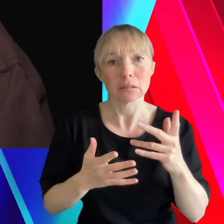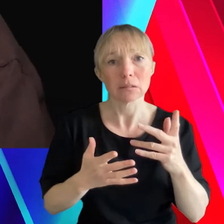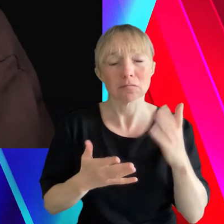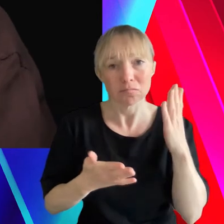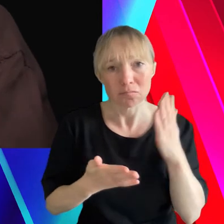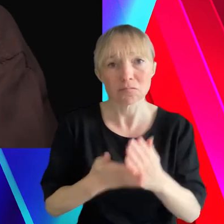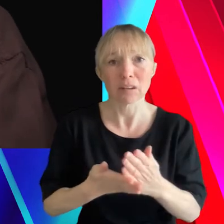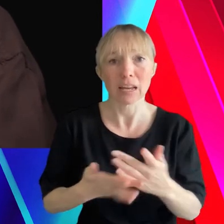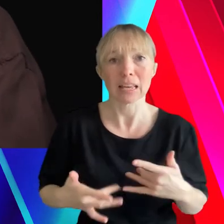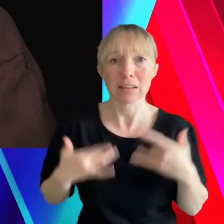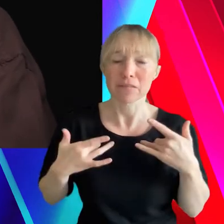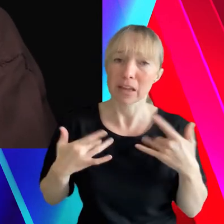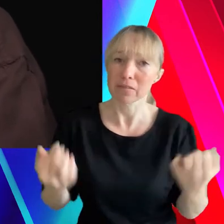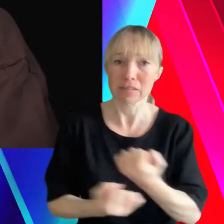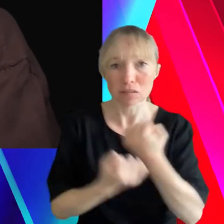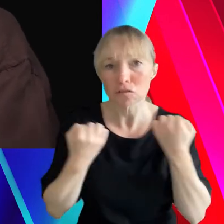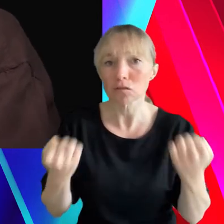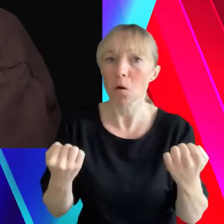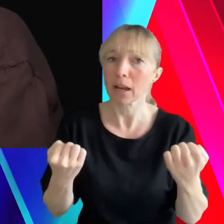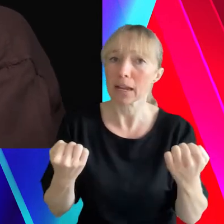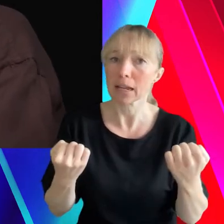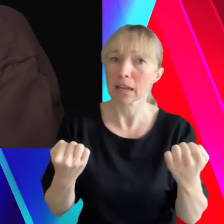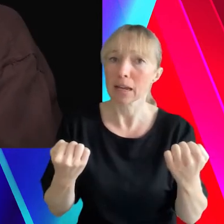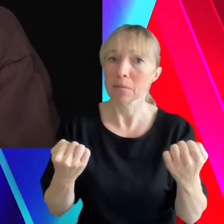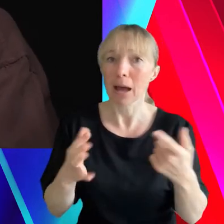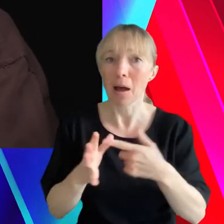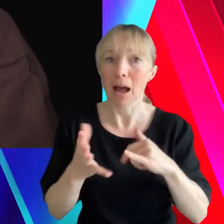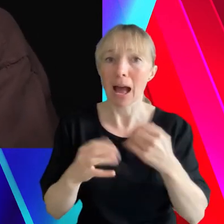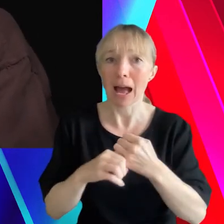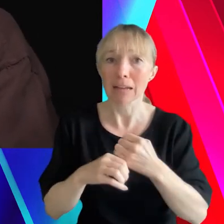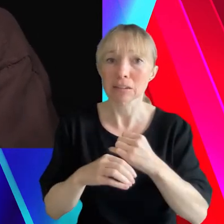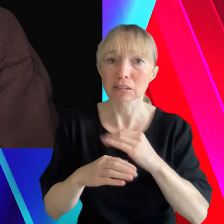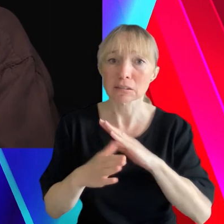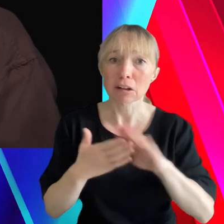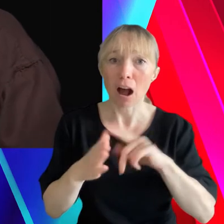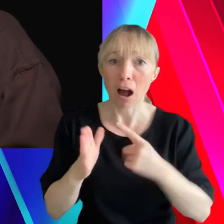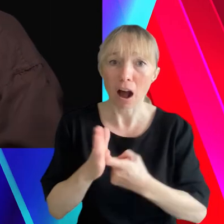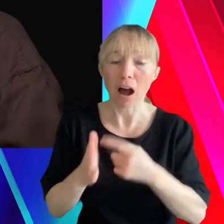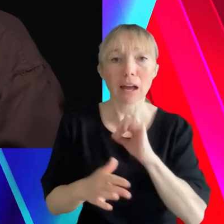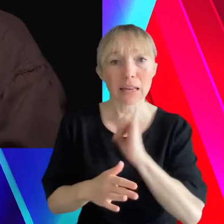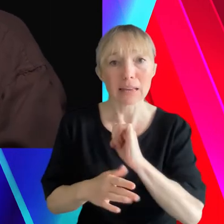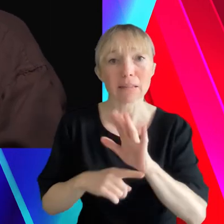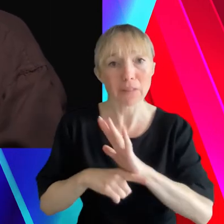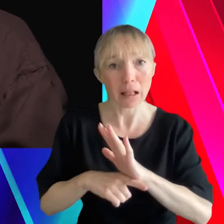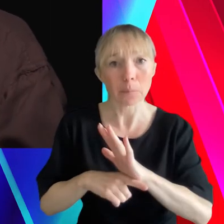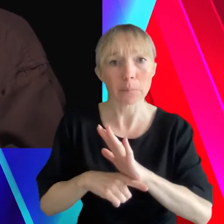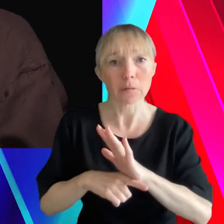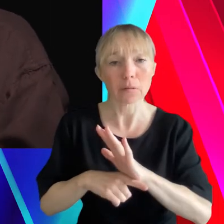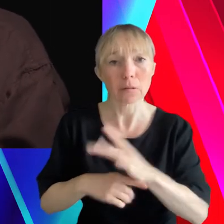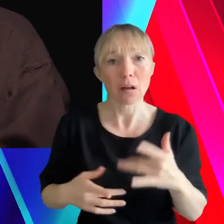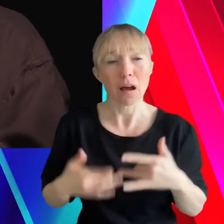particularly feel so strongly about Asghar and his films because I feel they